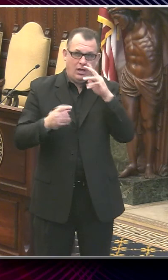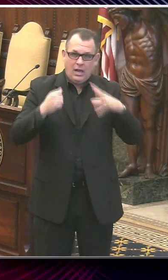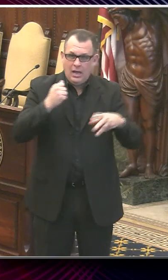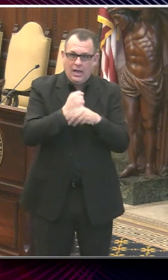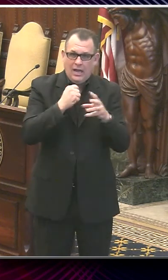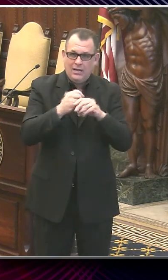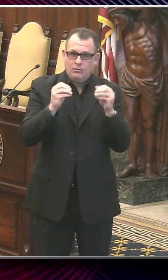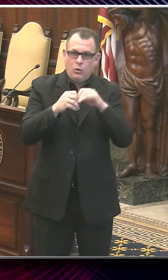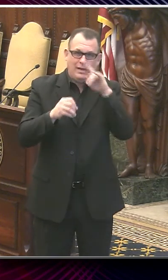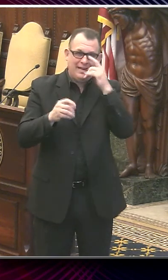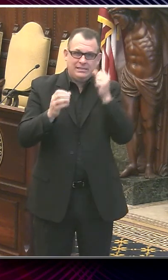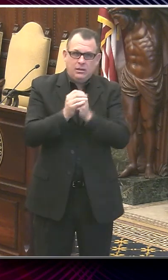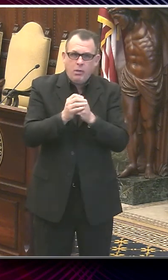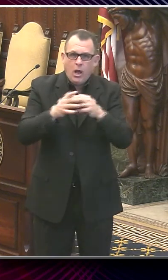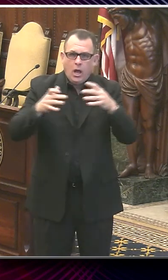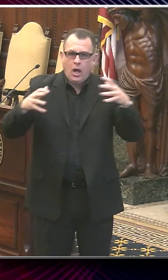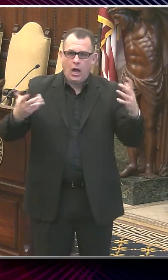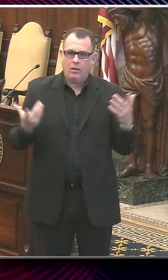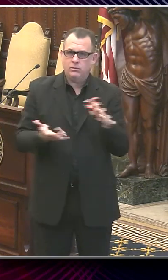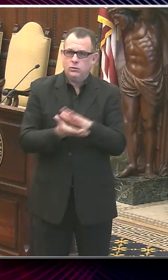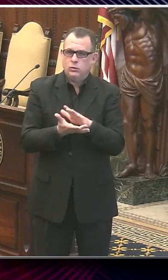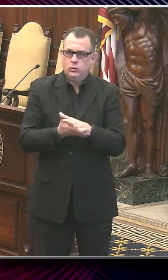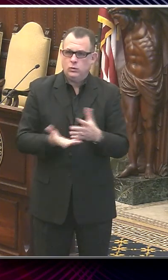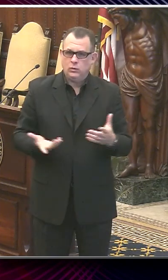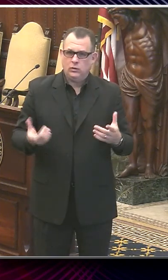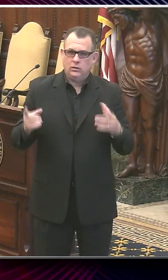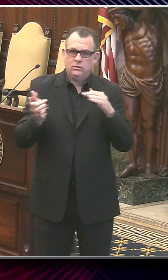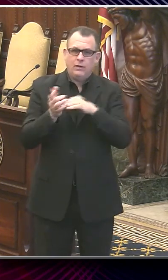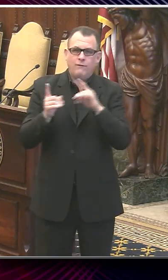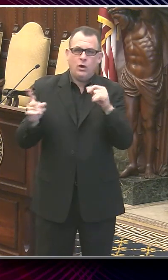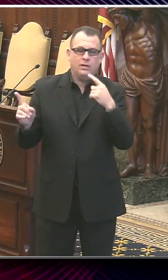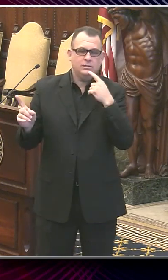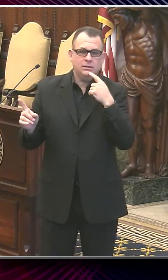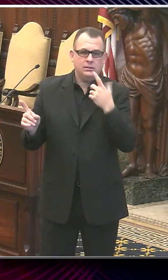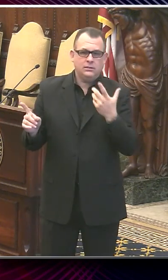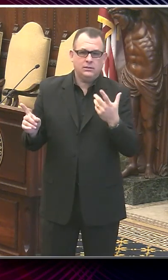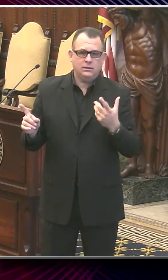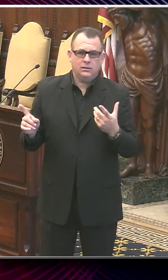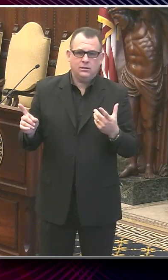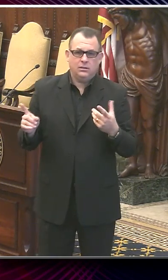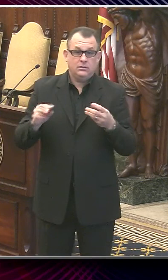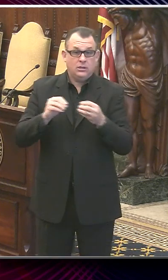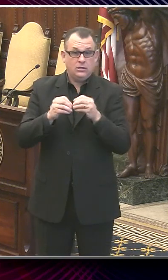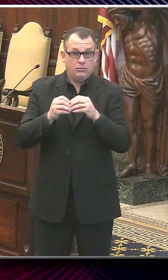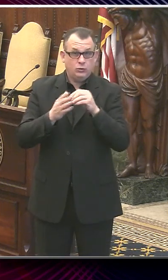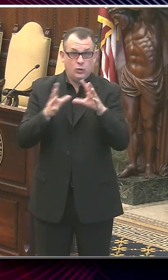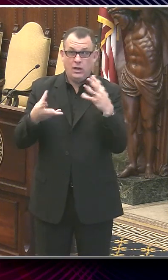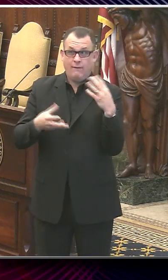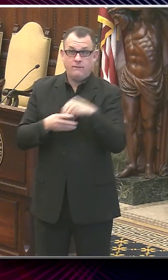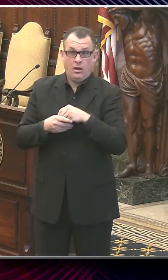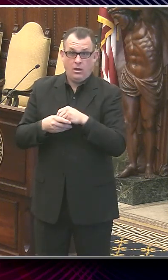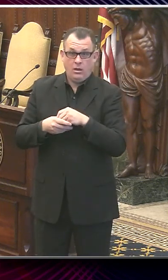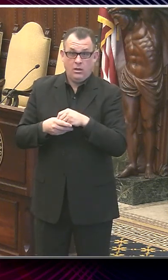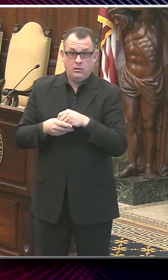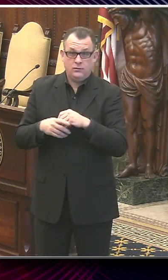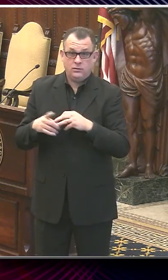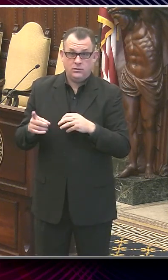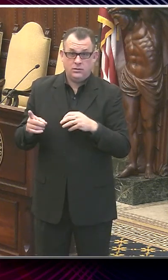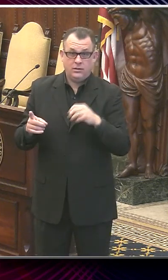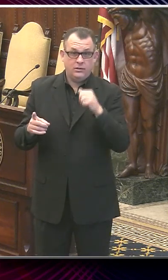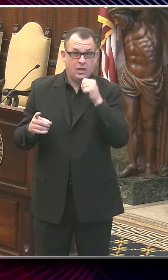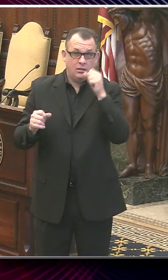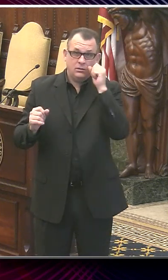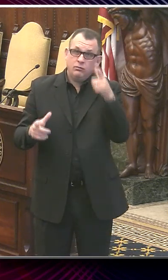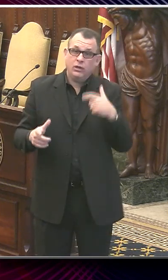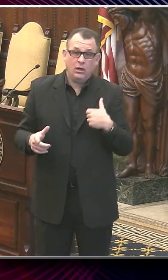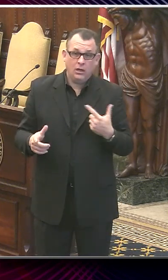to school? Well, first, the large number of students involved and the high rates we have in the city, it's not a surprise that there would be some